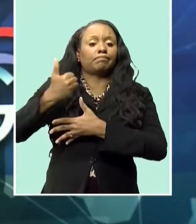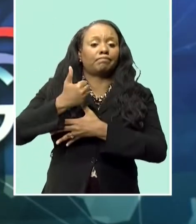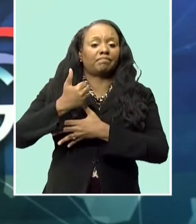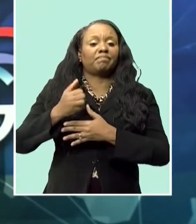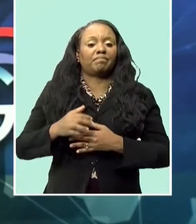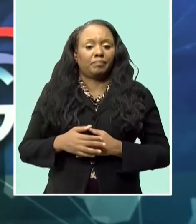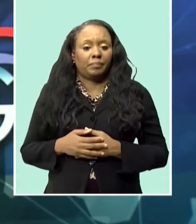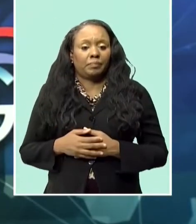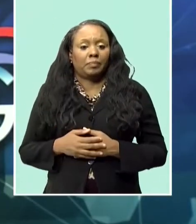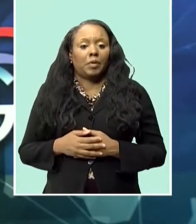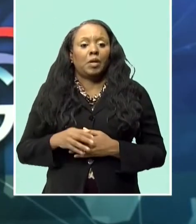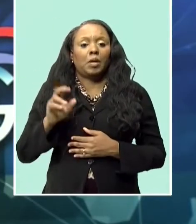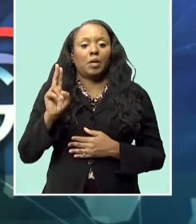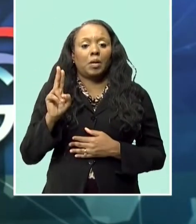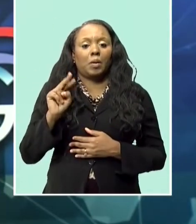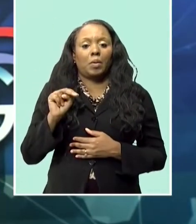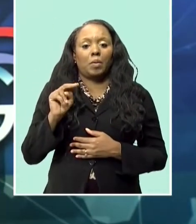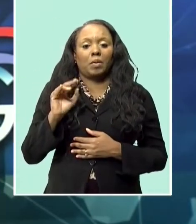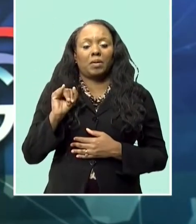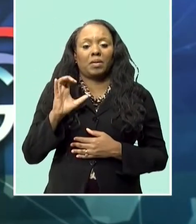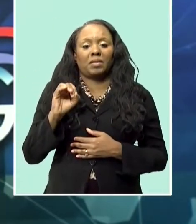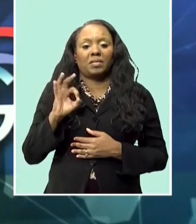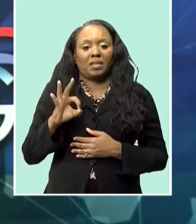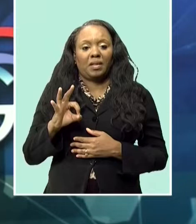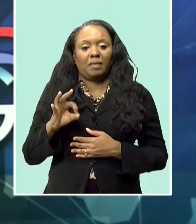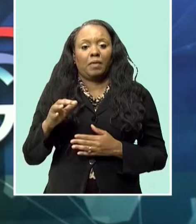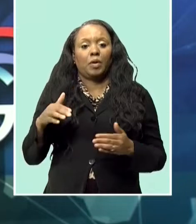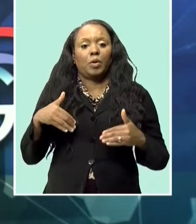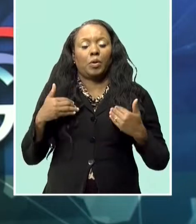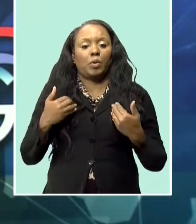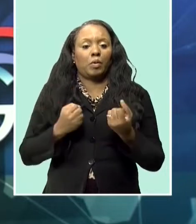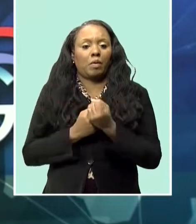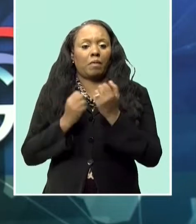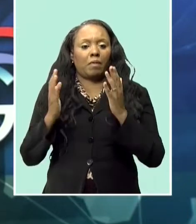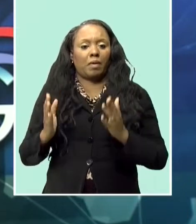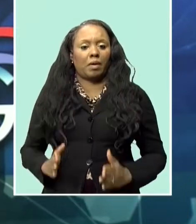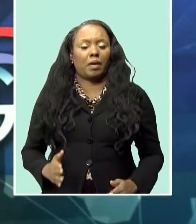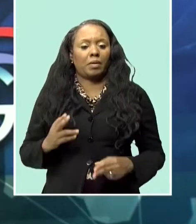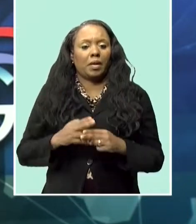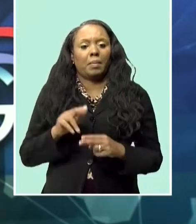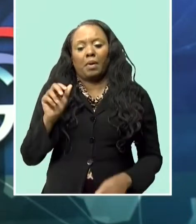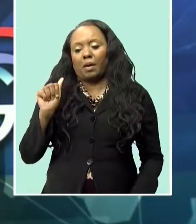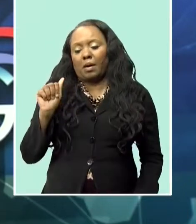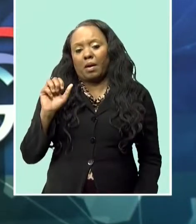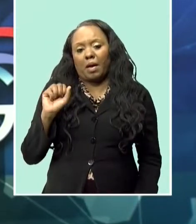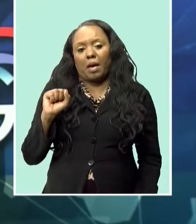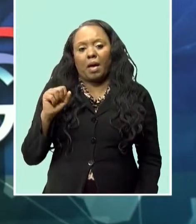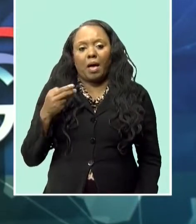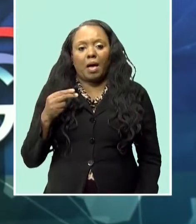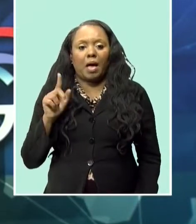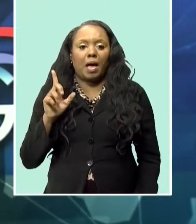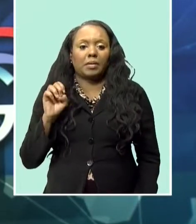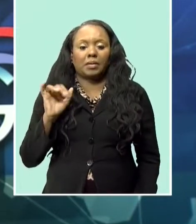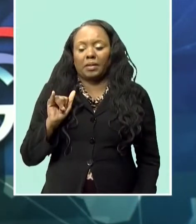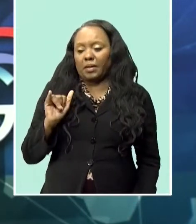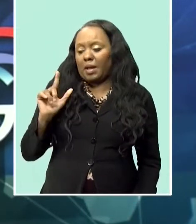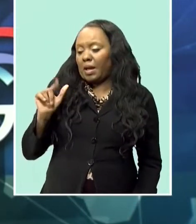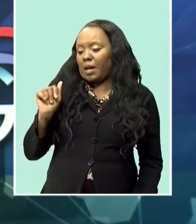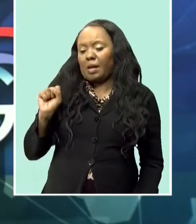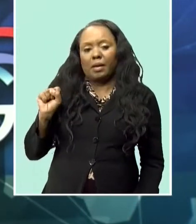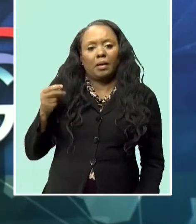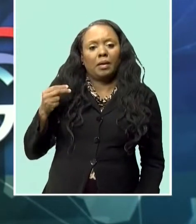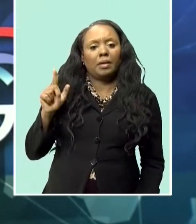Hay campaign and UNICEF youth advocate Ashley Lashley says youth must be meaningfully engaged to ensure their future is